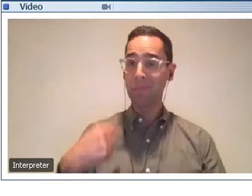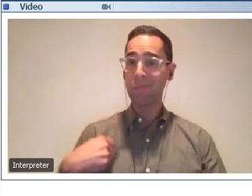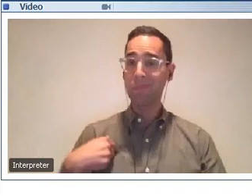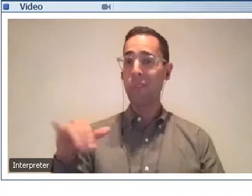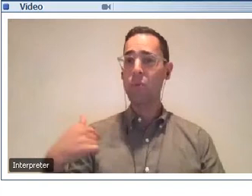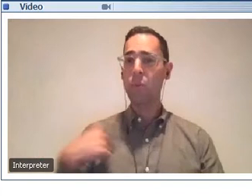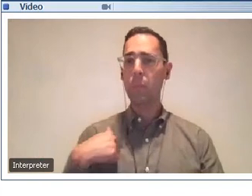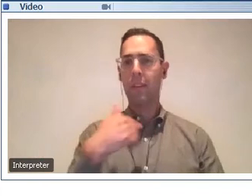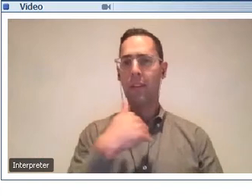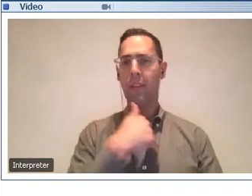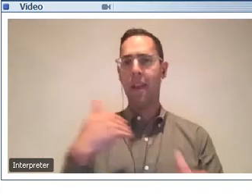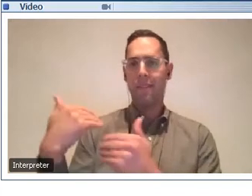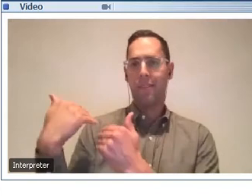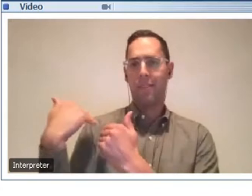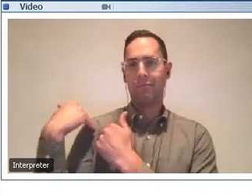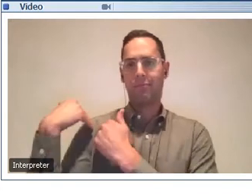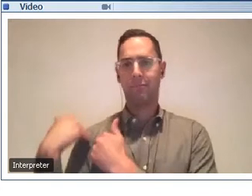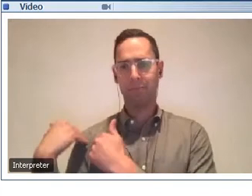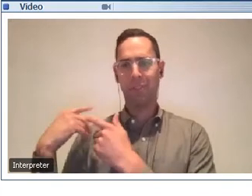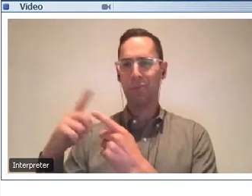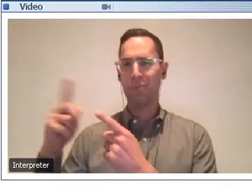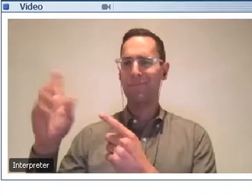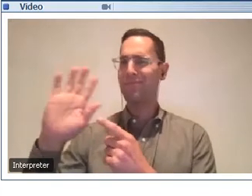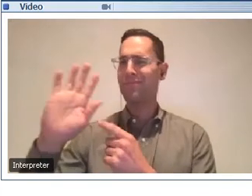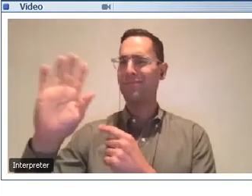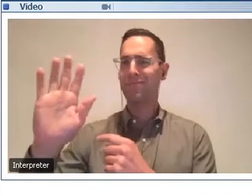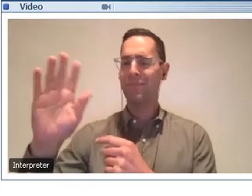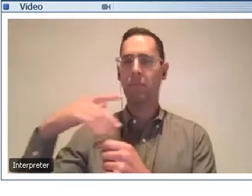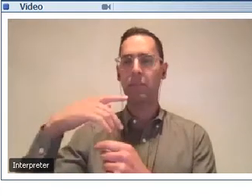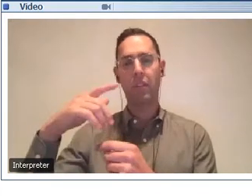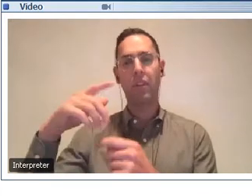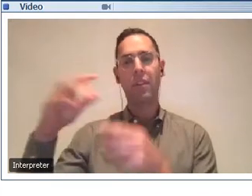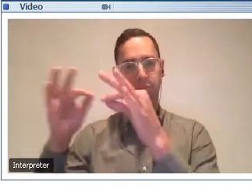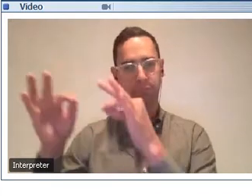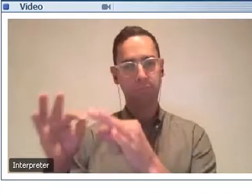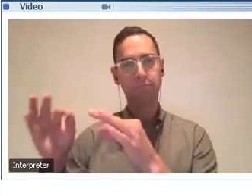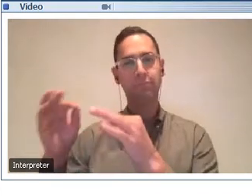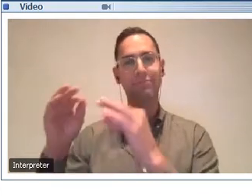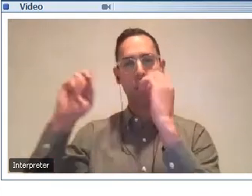debunk some false narratives. You know, I was praised